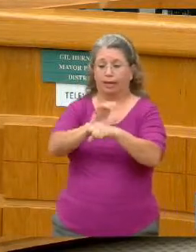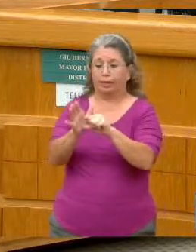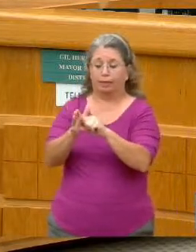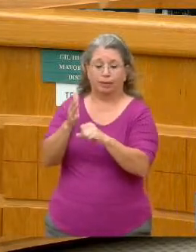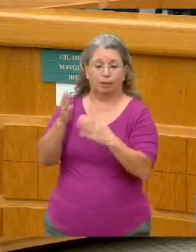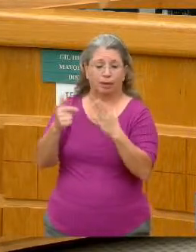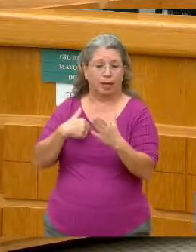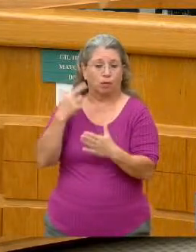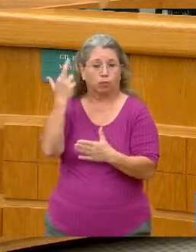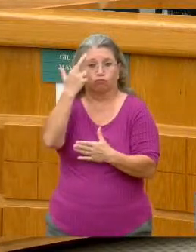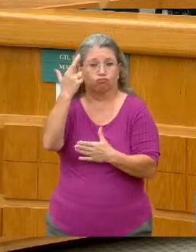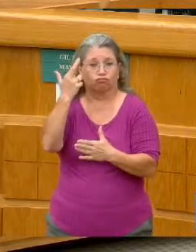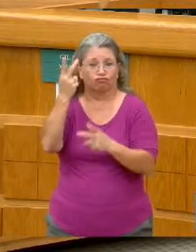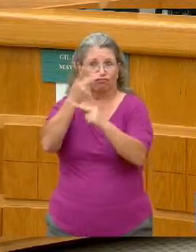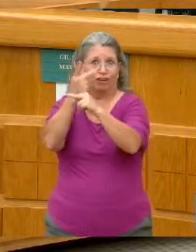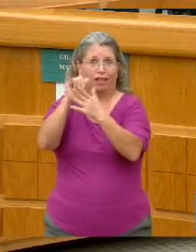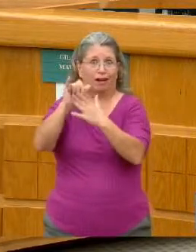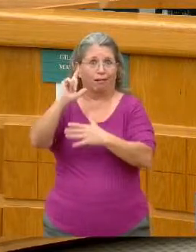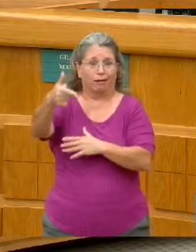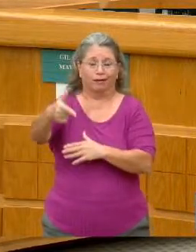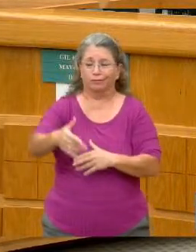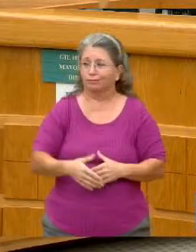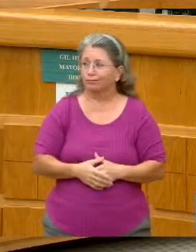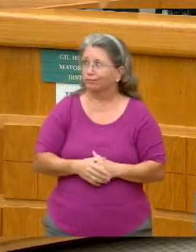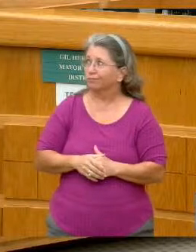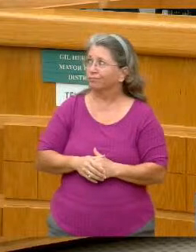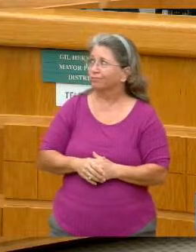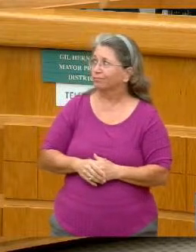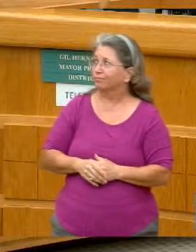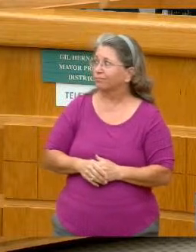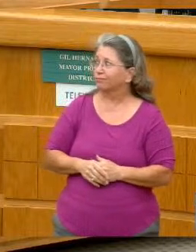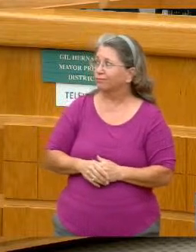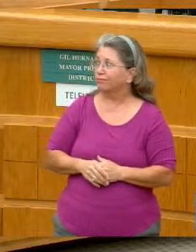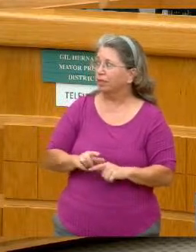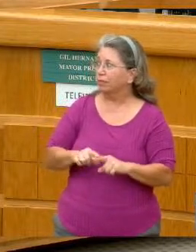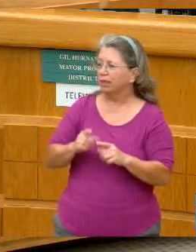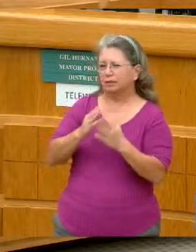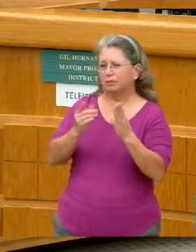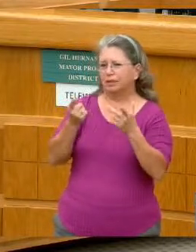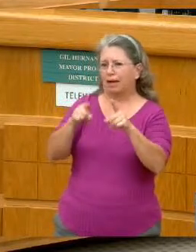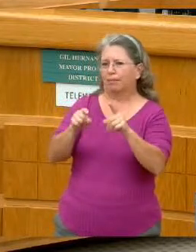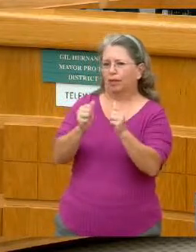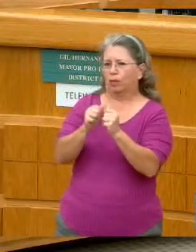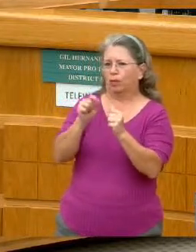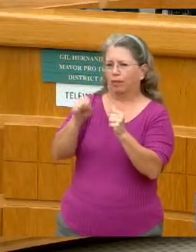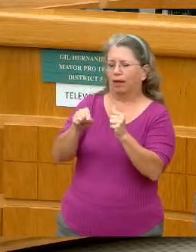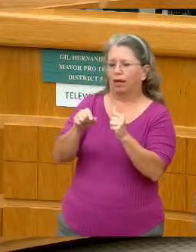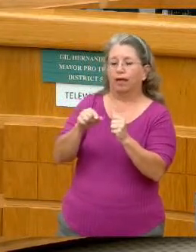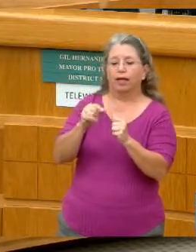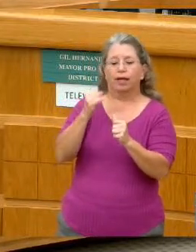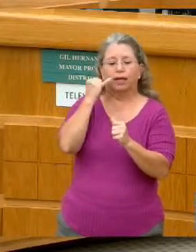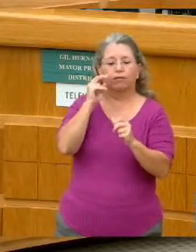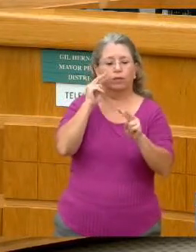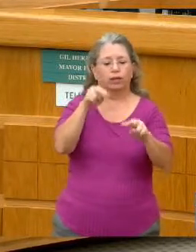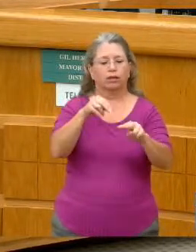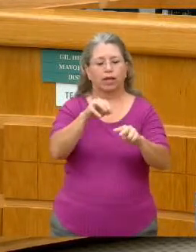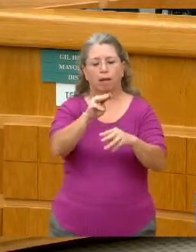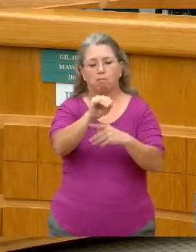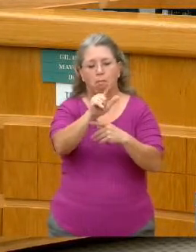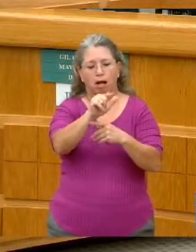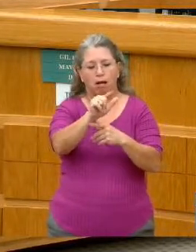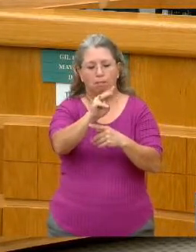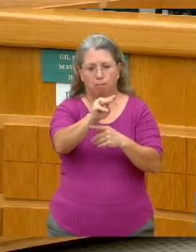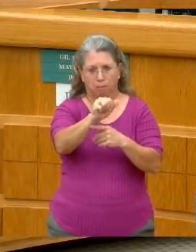out once the pandemic's over. Anyway, something's going on there. But even if you look at malls, restaurants, and